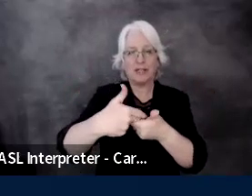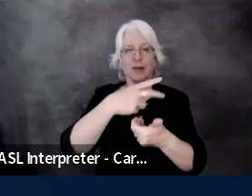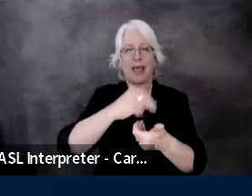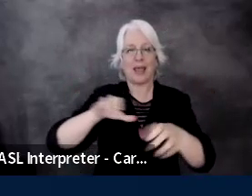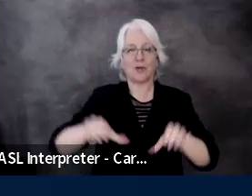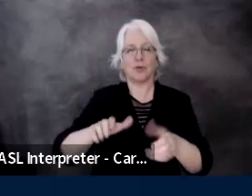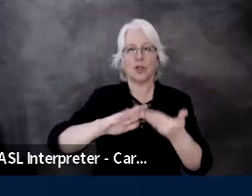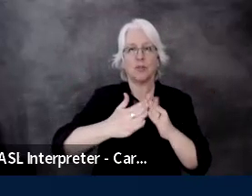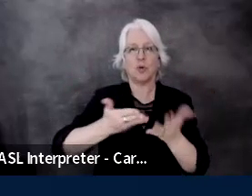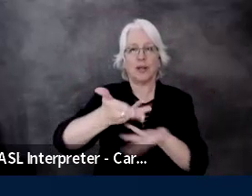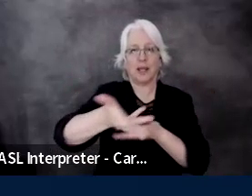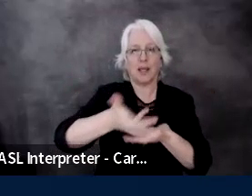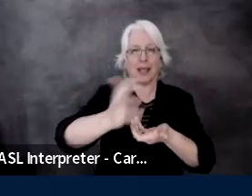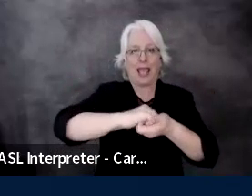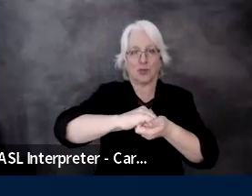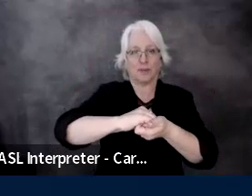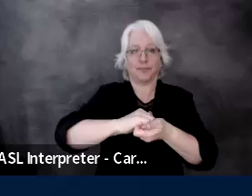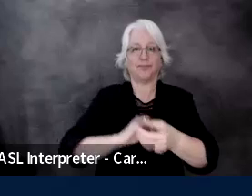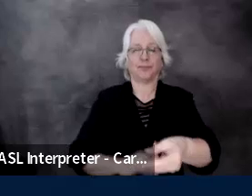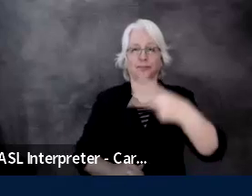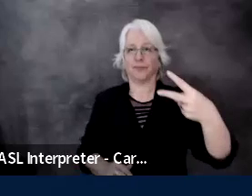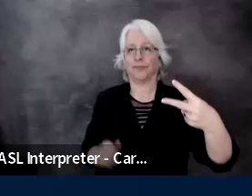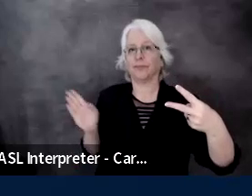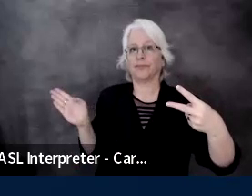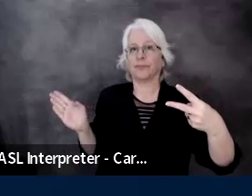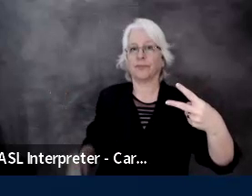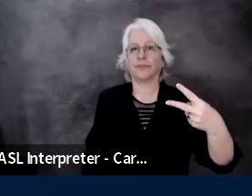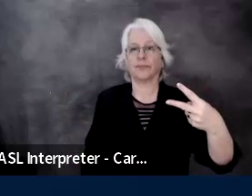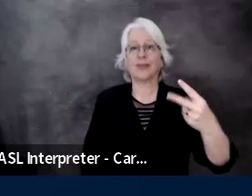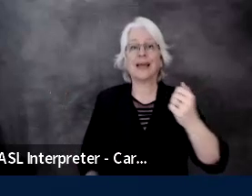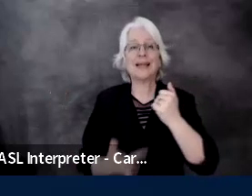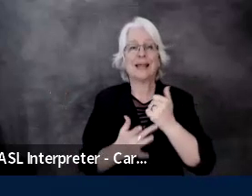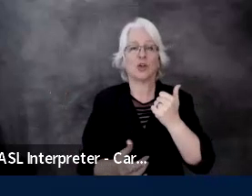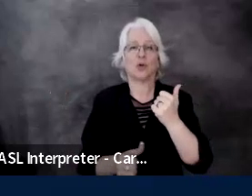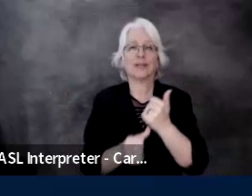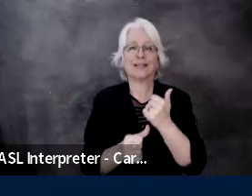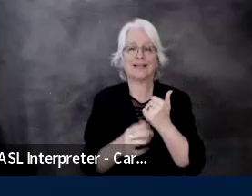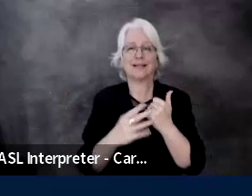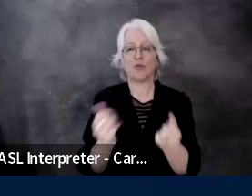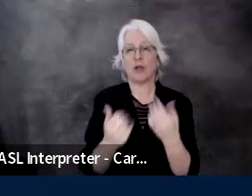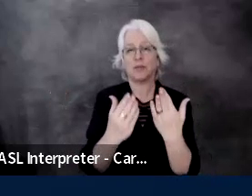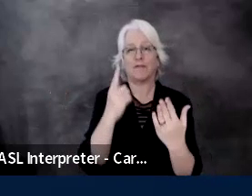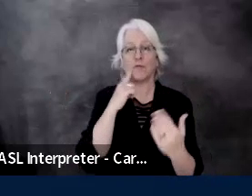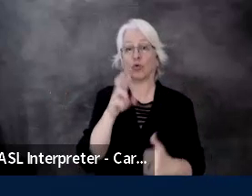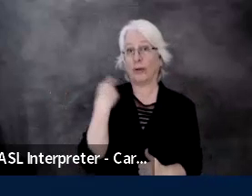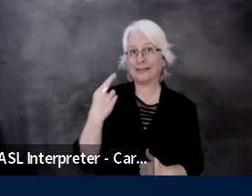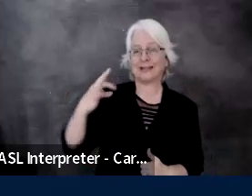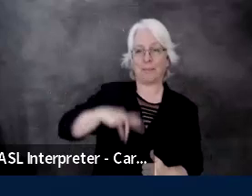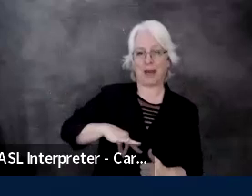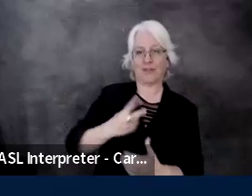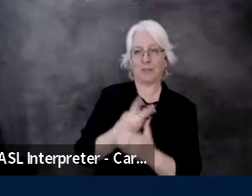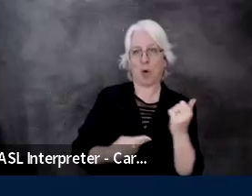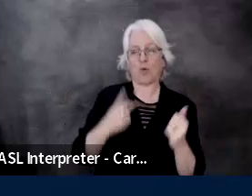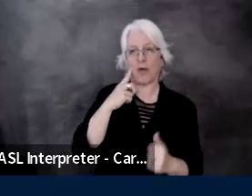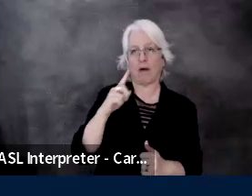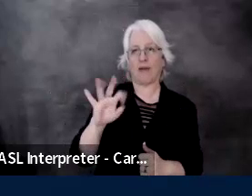engagement. Second, we were asked to issue technical assistance and recommendations on the risks and benefits of